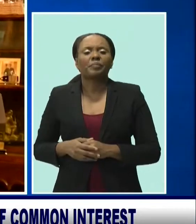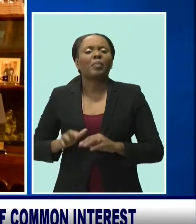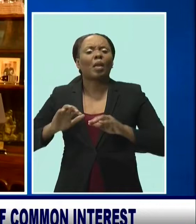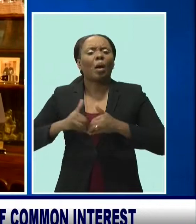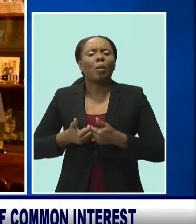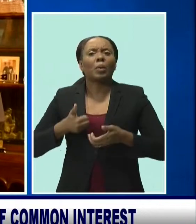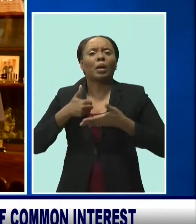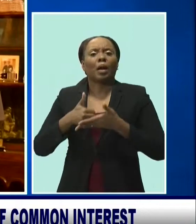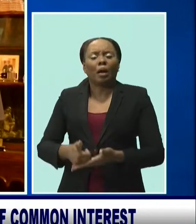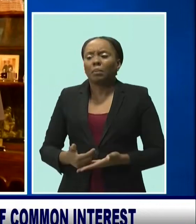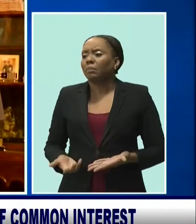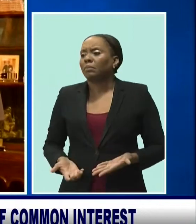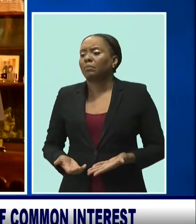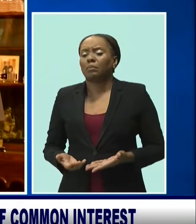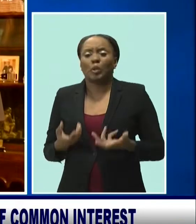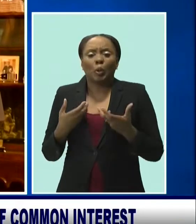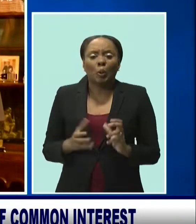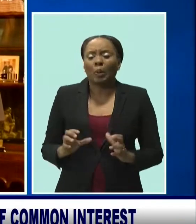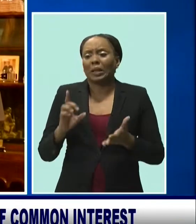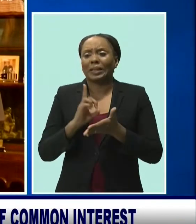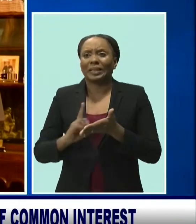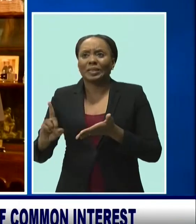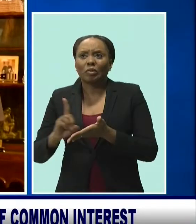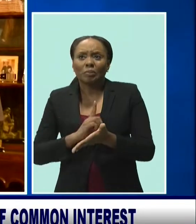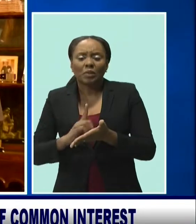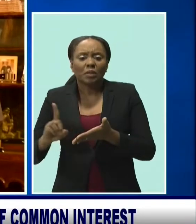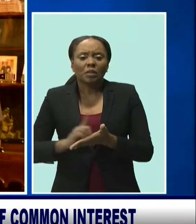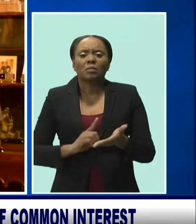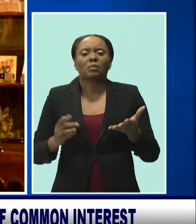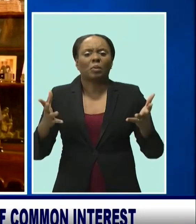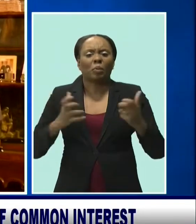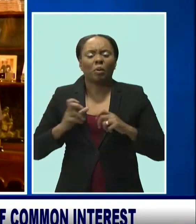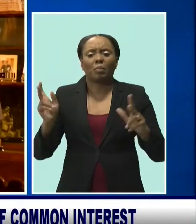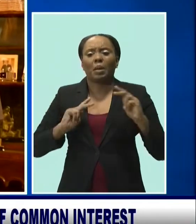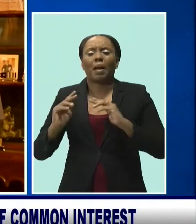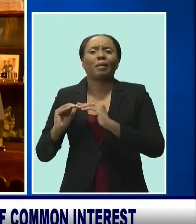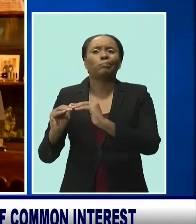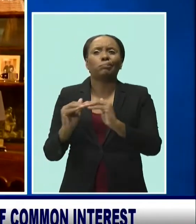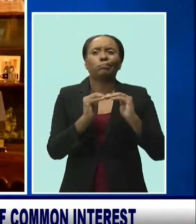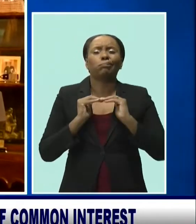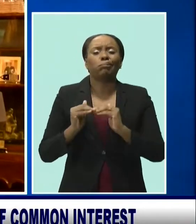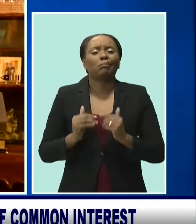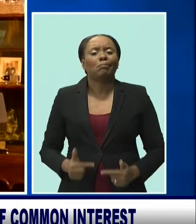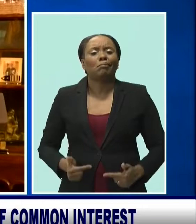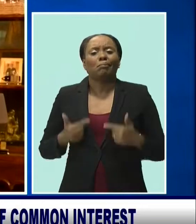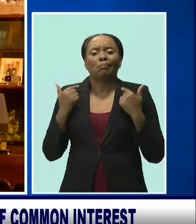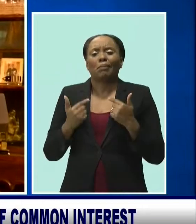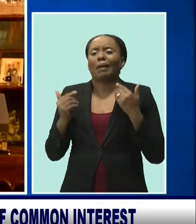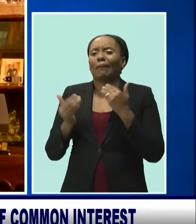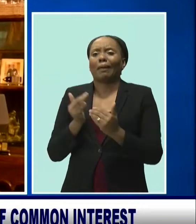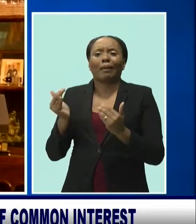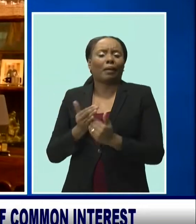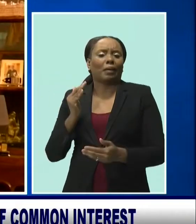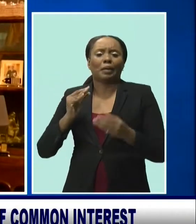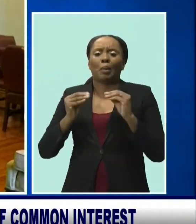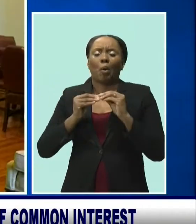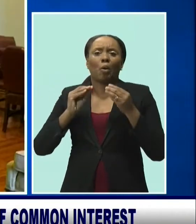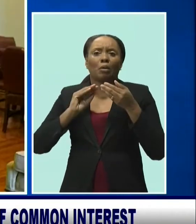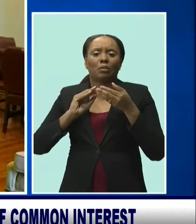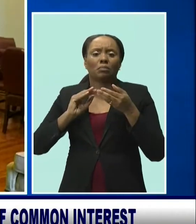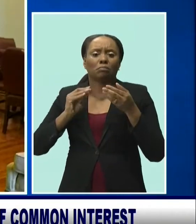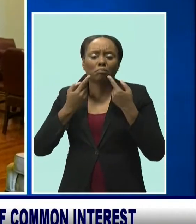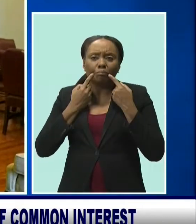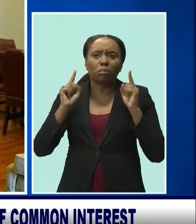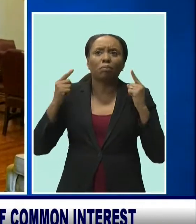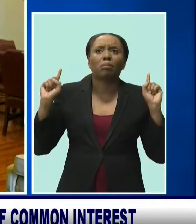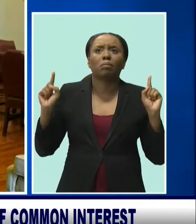collective determination to make sure that the people of our countries are able to live in a way that they are able to prosper and be safe. Vice